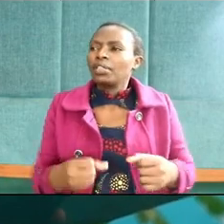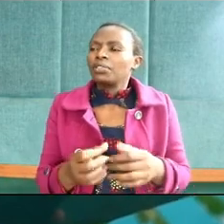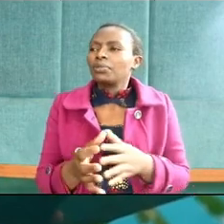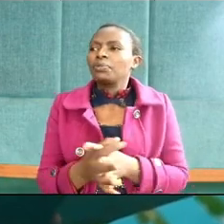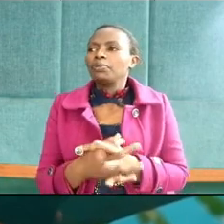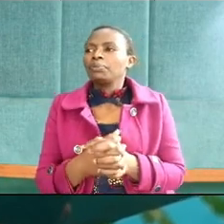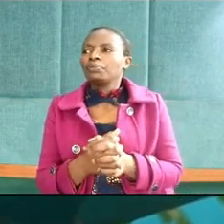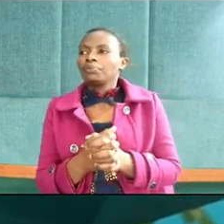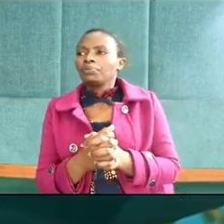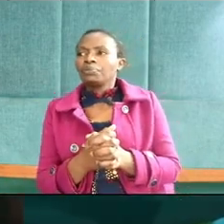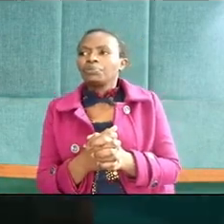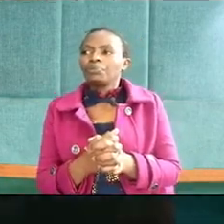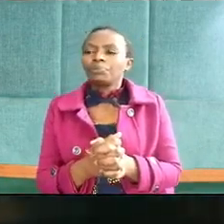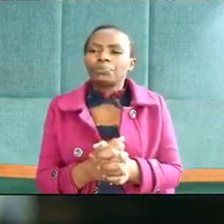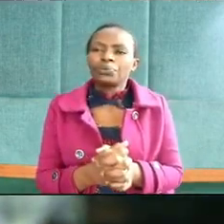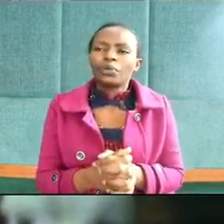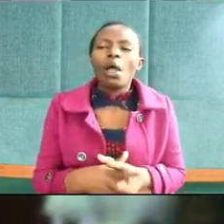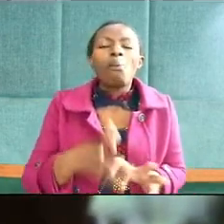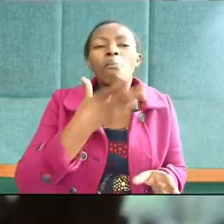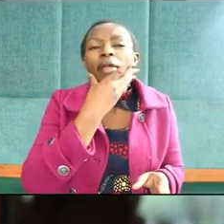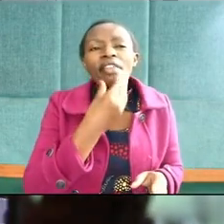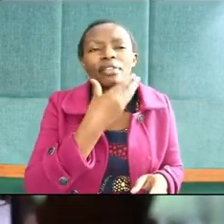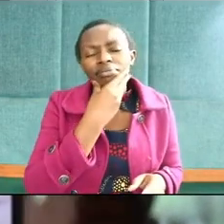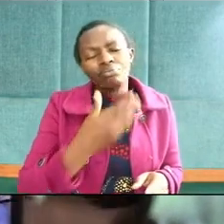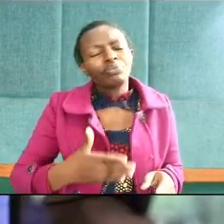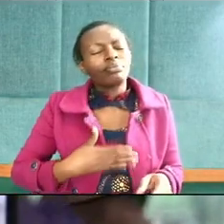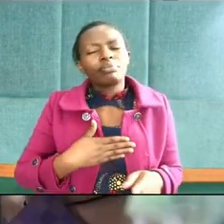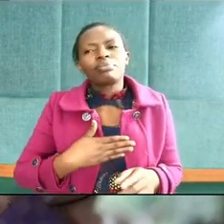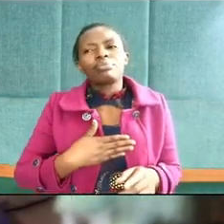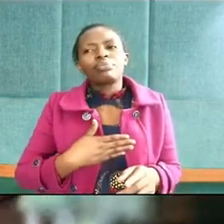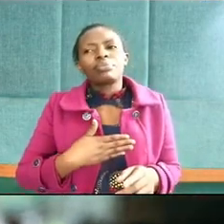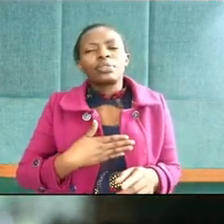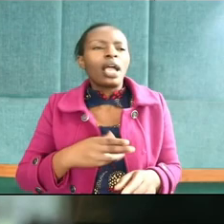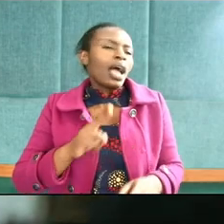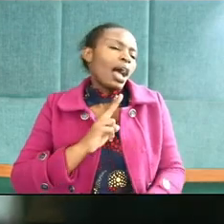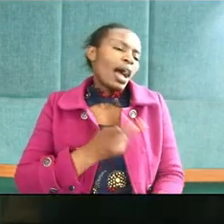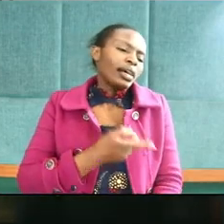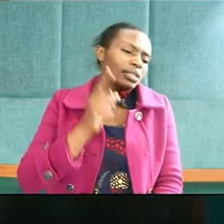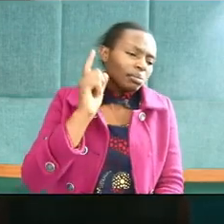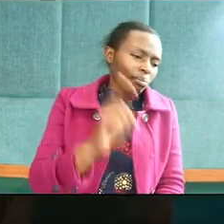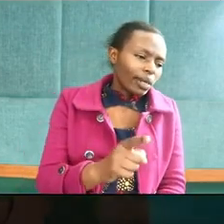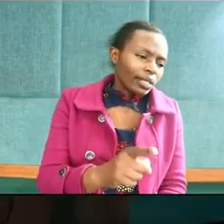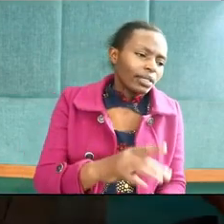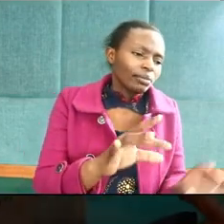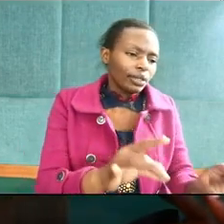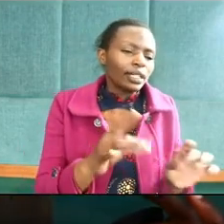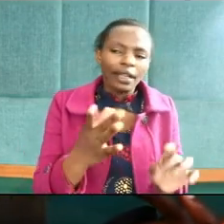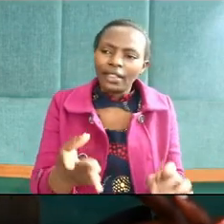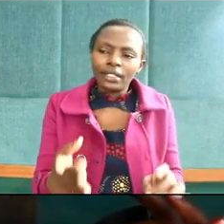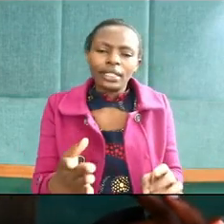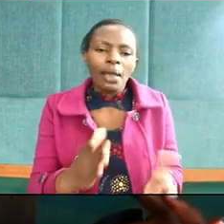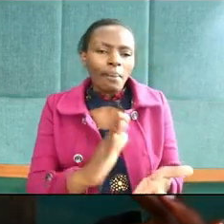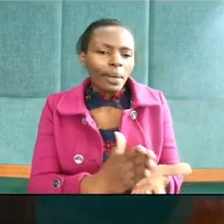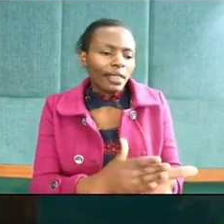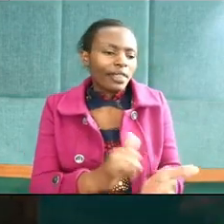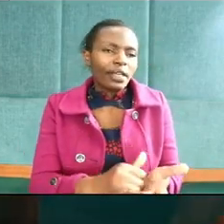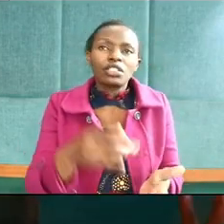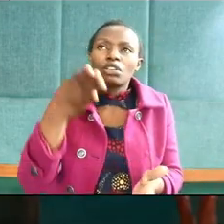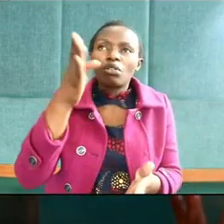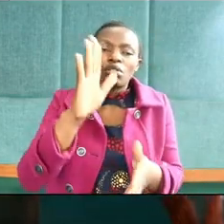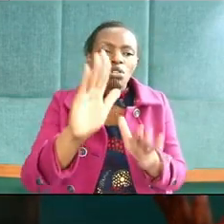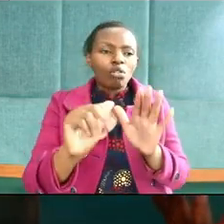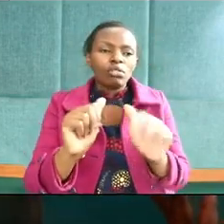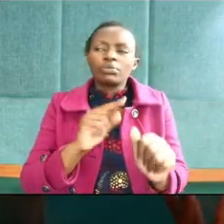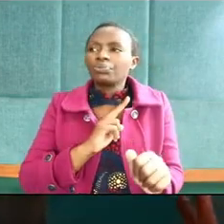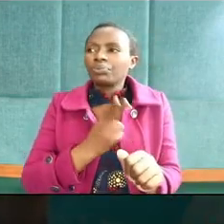sisters, my brothers especially, we have to own up to this standard that God has called us. And White